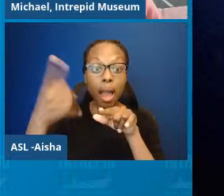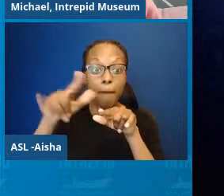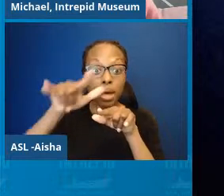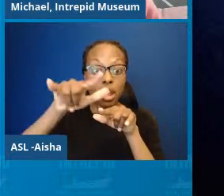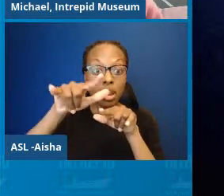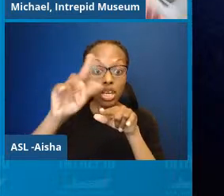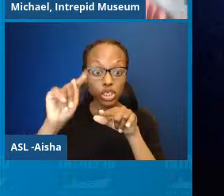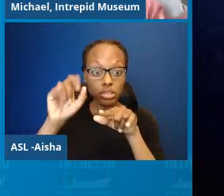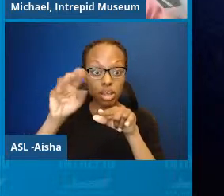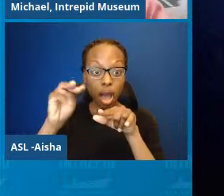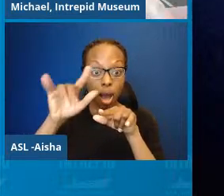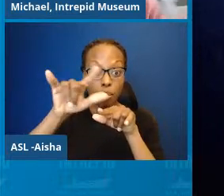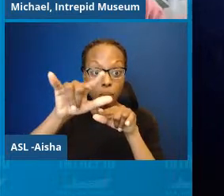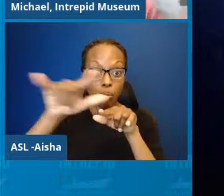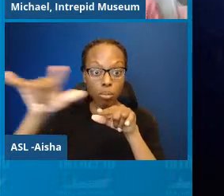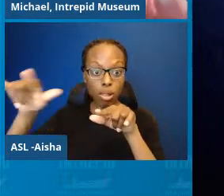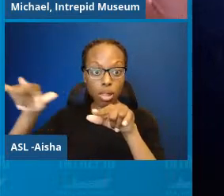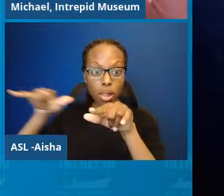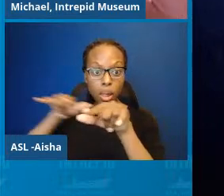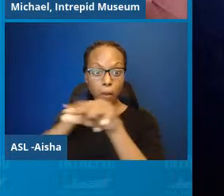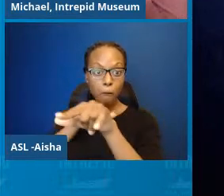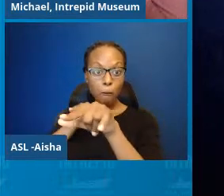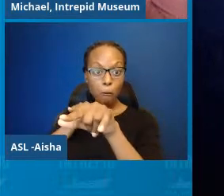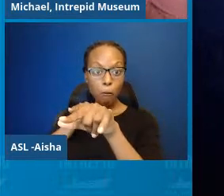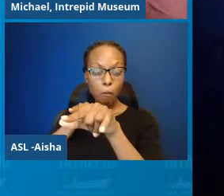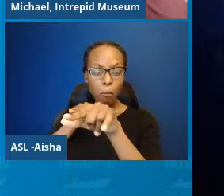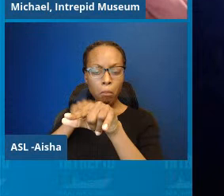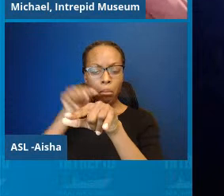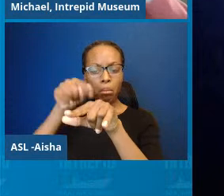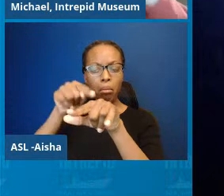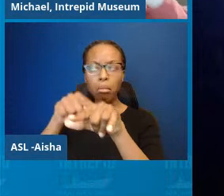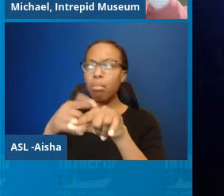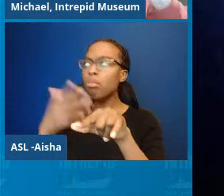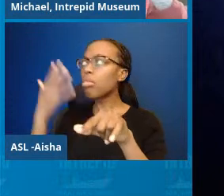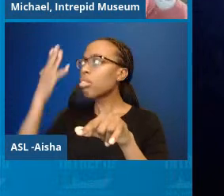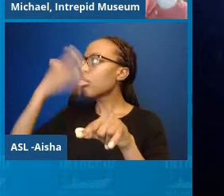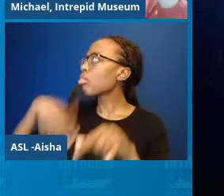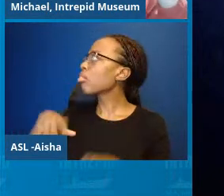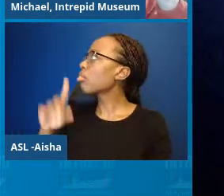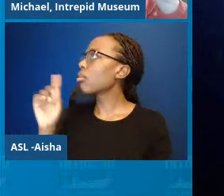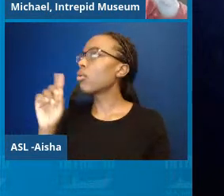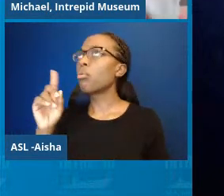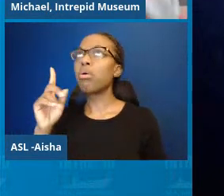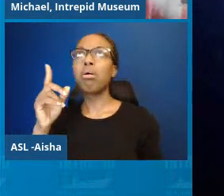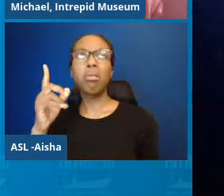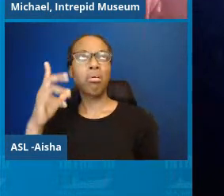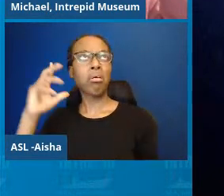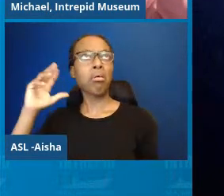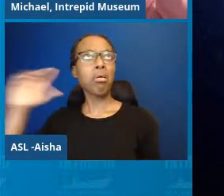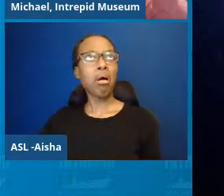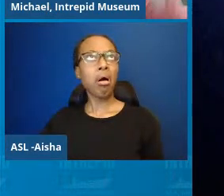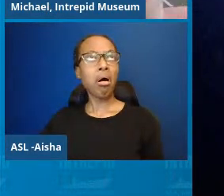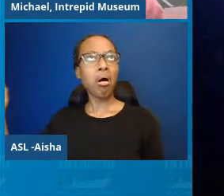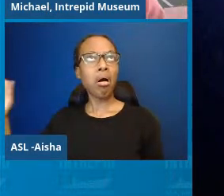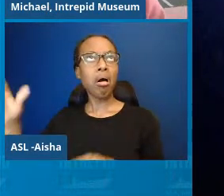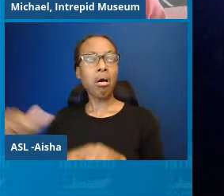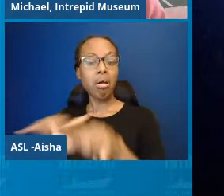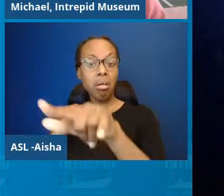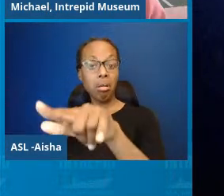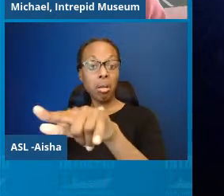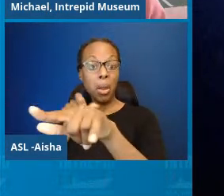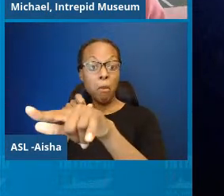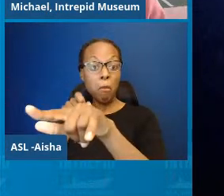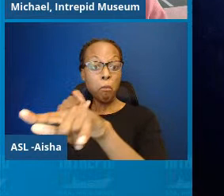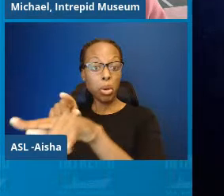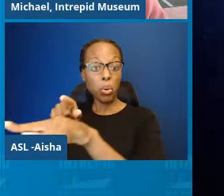and the other pilot didn't see him, thought he was gone, and Tom was firing